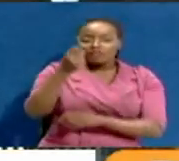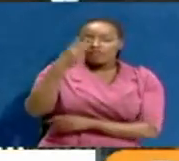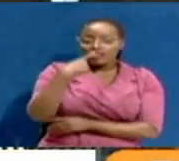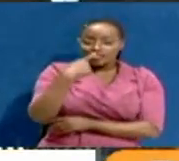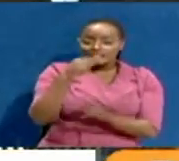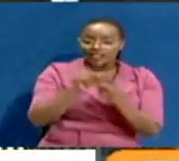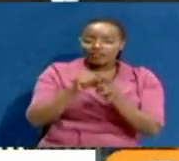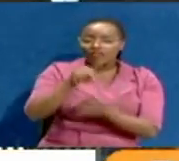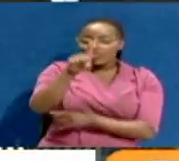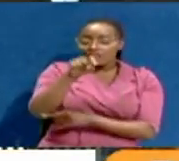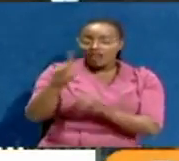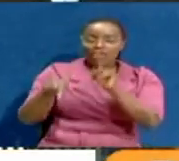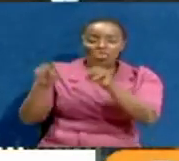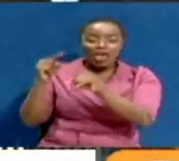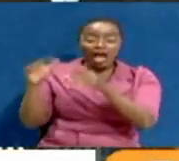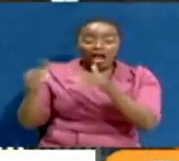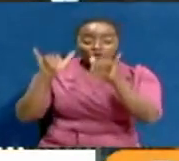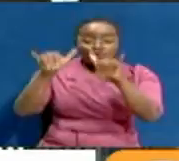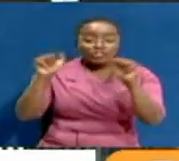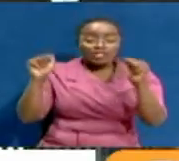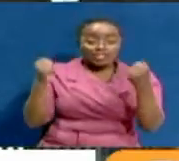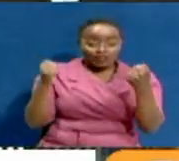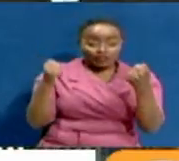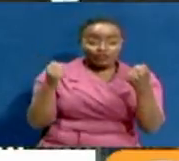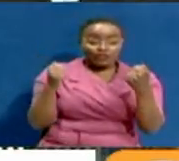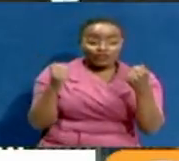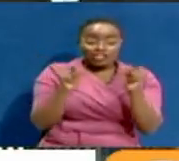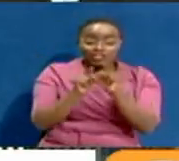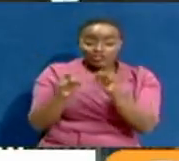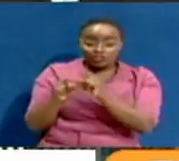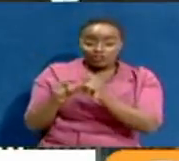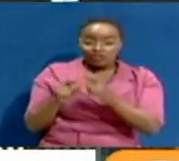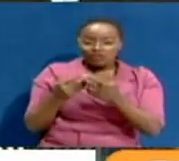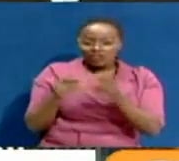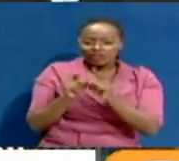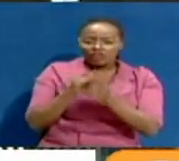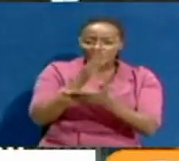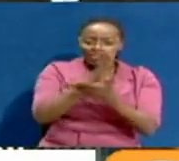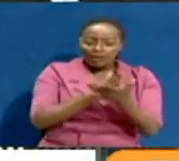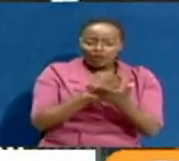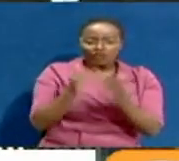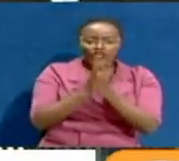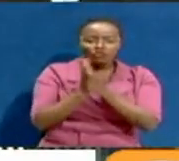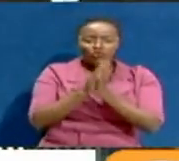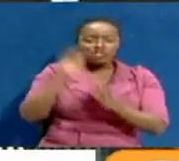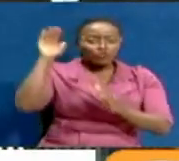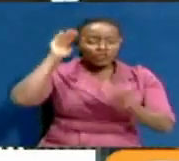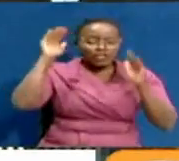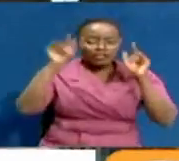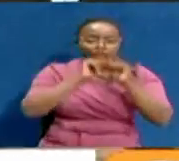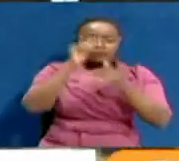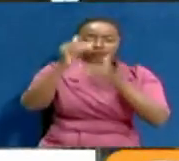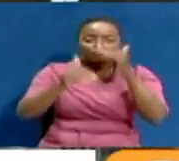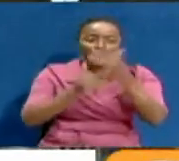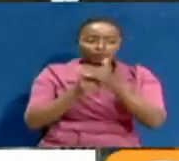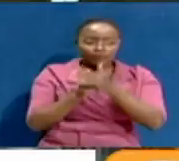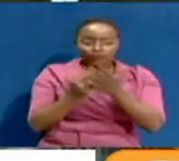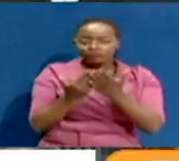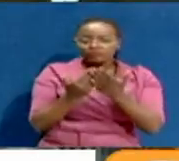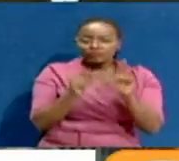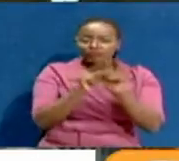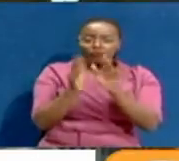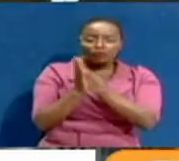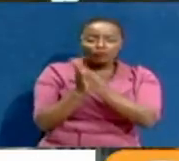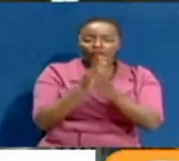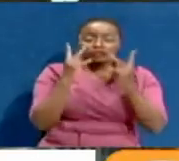vaccine, virus, variants, how to stay safe, to debunk some of the myths that you're hearing as well. So in all of our programming, you'll be seeing a